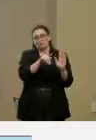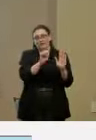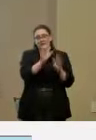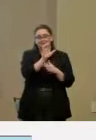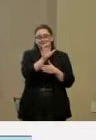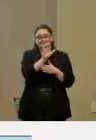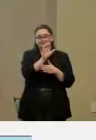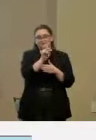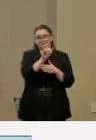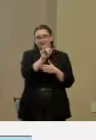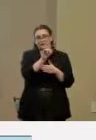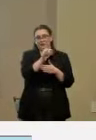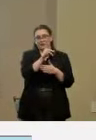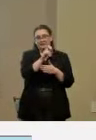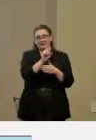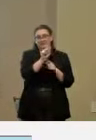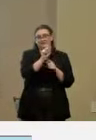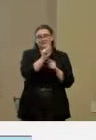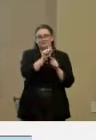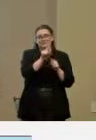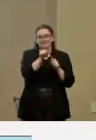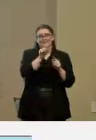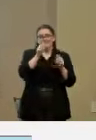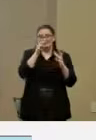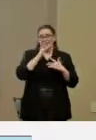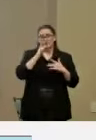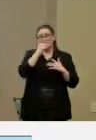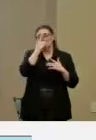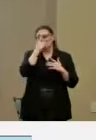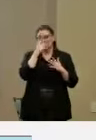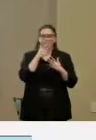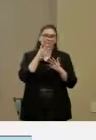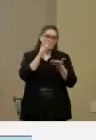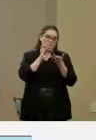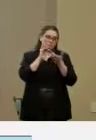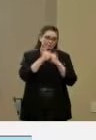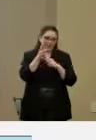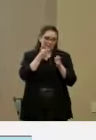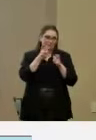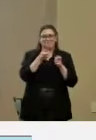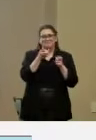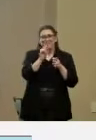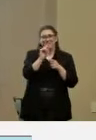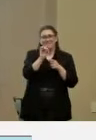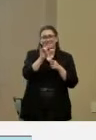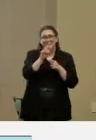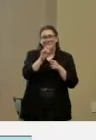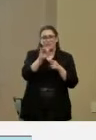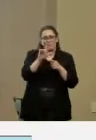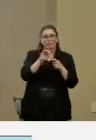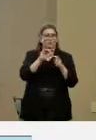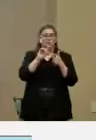is basically fever, which is addressed with Tylenol and antipyretics. We had no cases